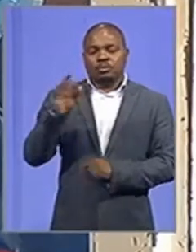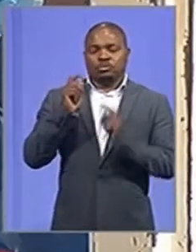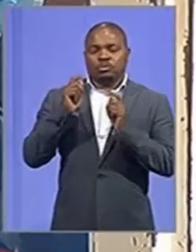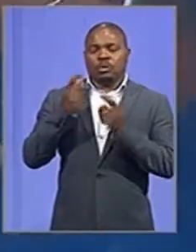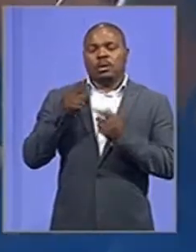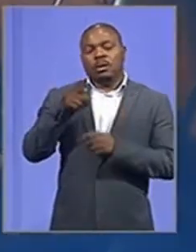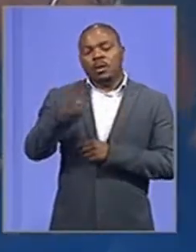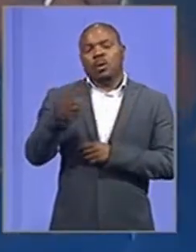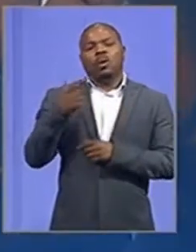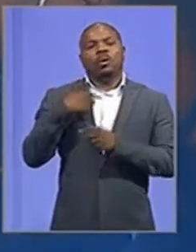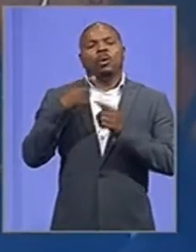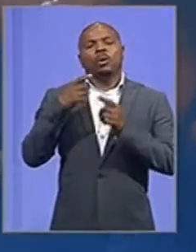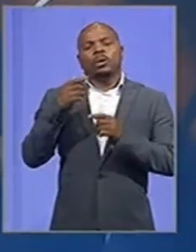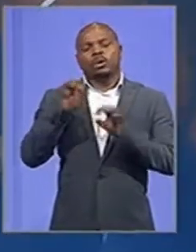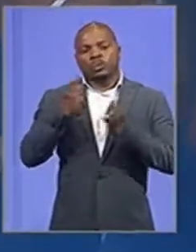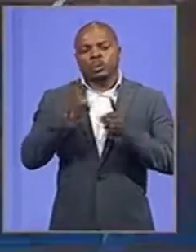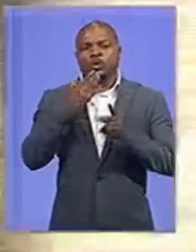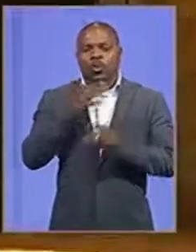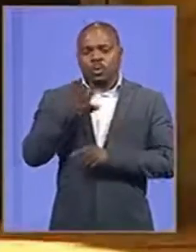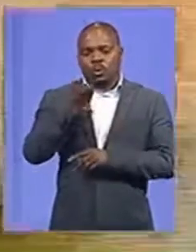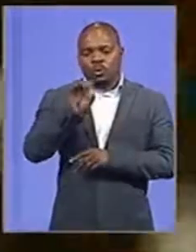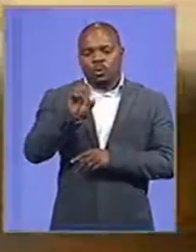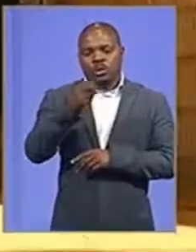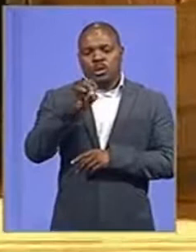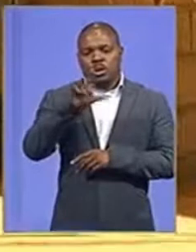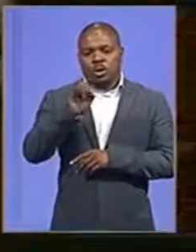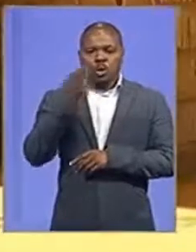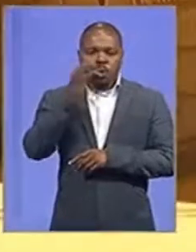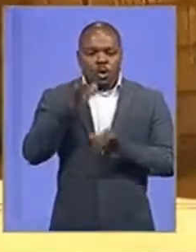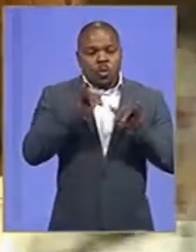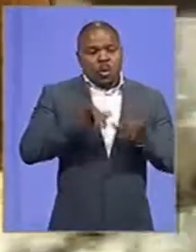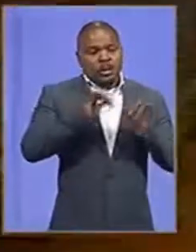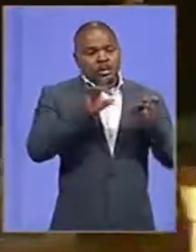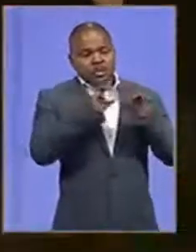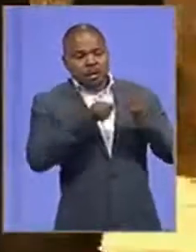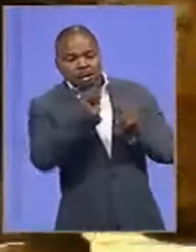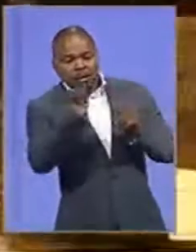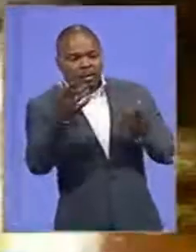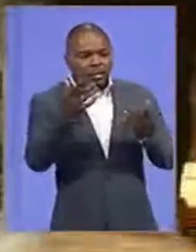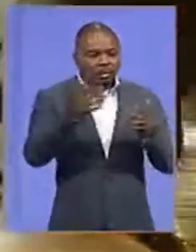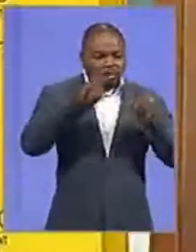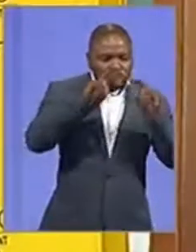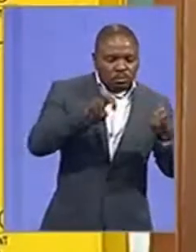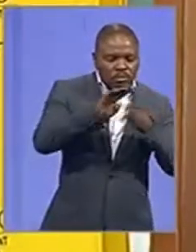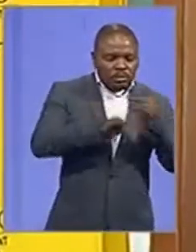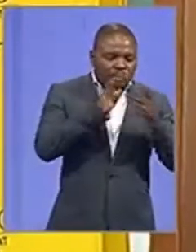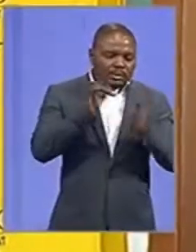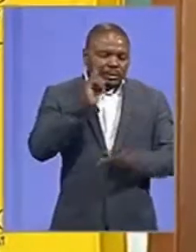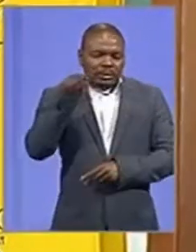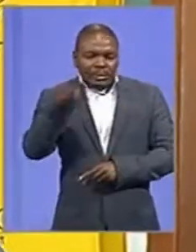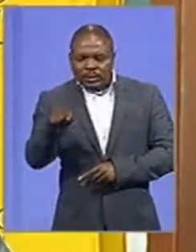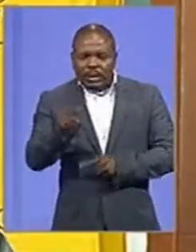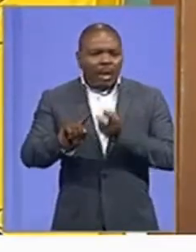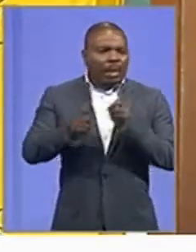re ba sa letile dipegelo tsa go tswa mafapheng a farologaneng go bona se se ka tswang se bakile kotsi. We will be able